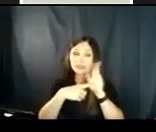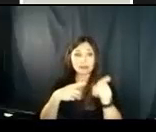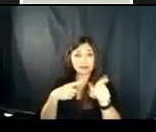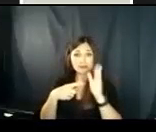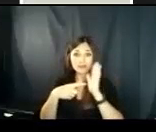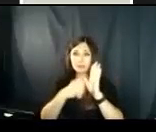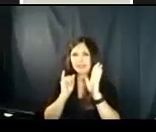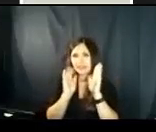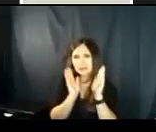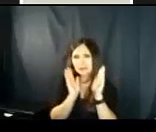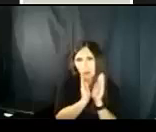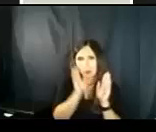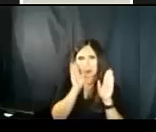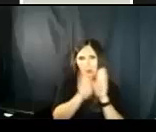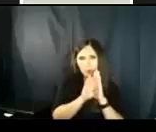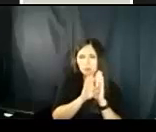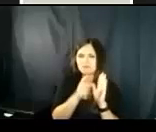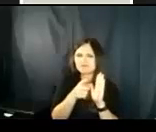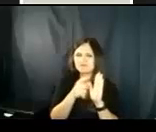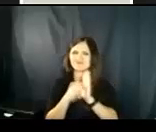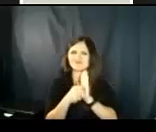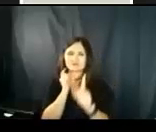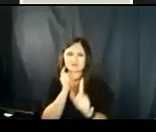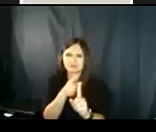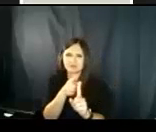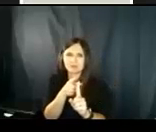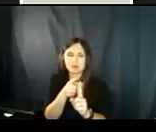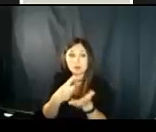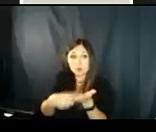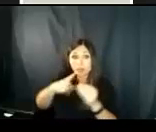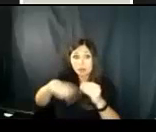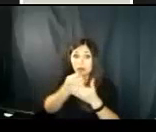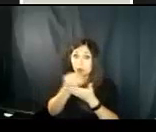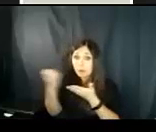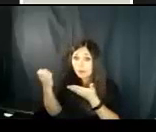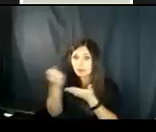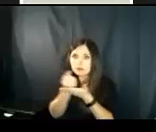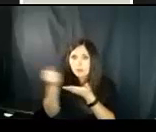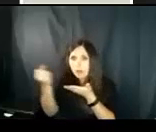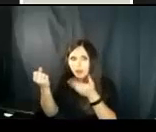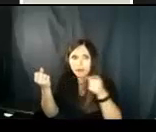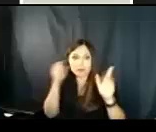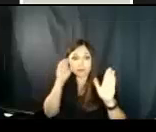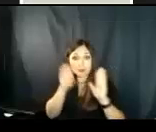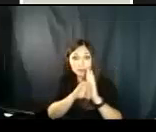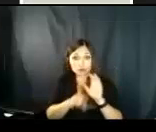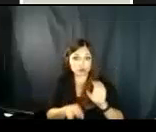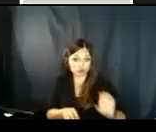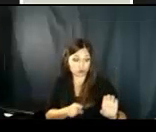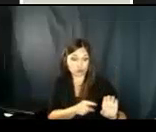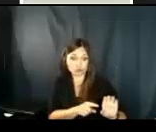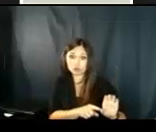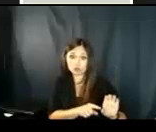small image, but the point that I wanted to make with this is we're talking about equipment and supplies. There's a picture of equipment and supplies. Students are